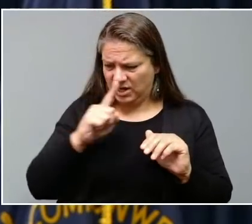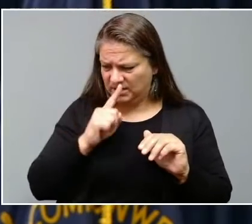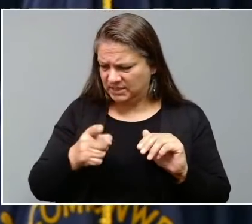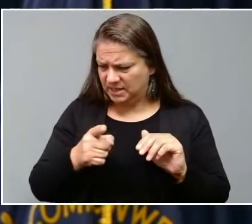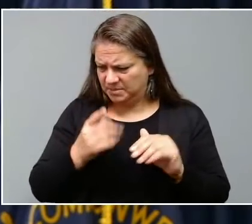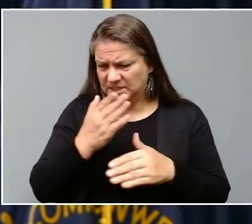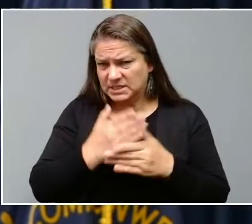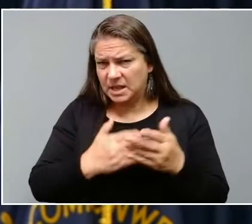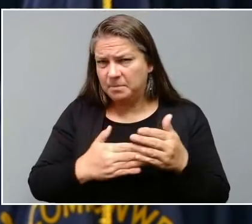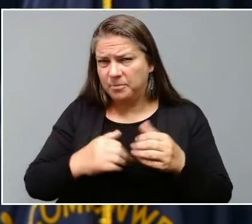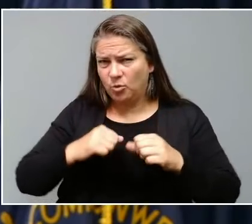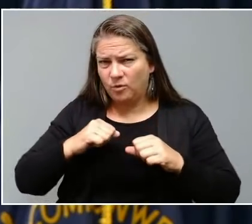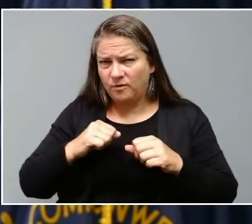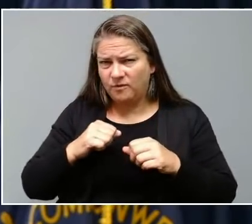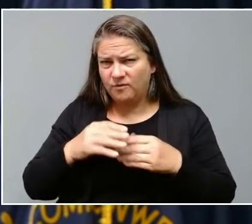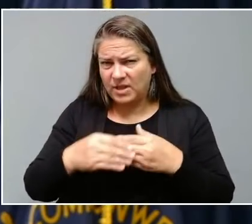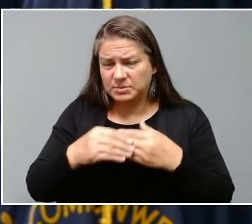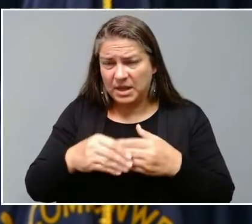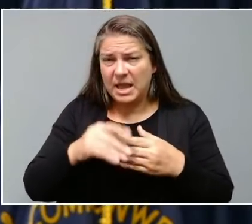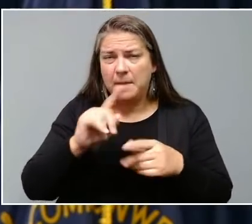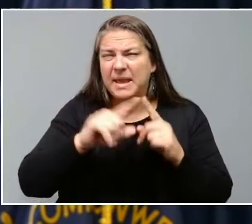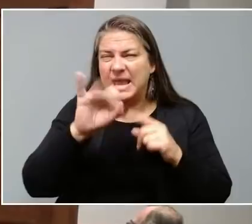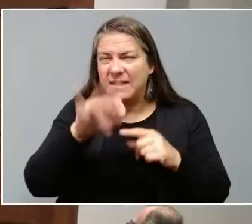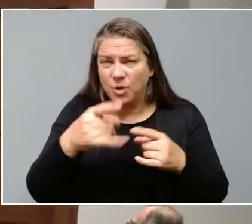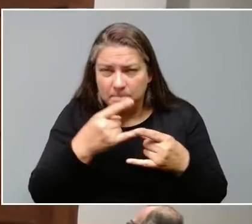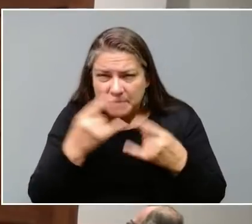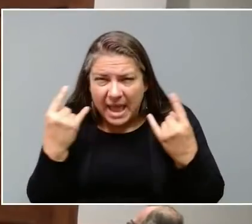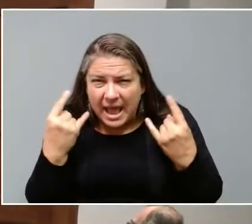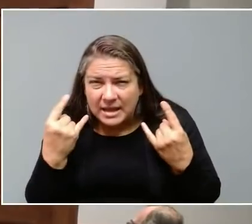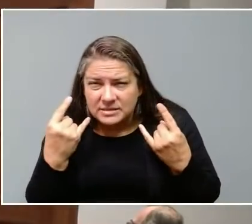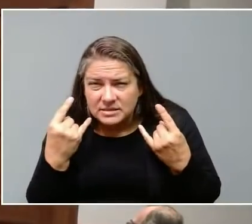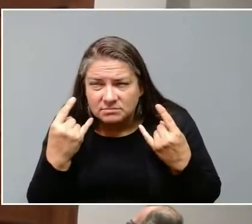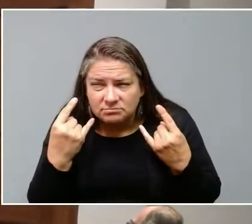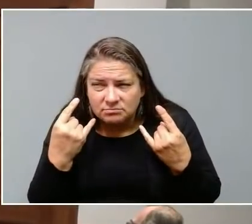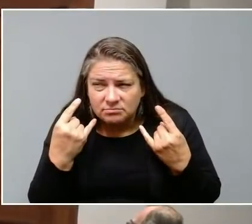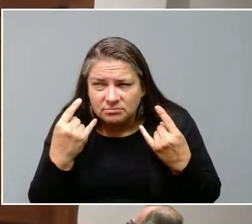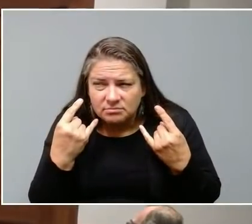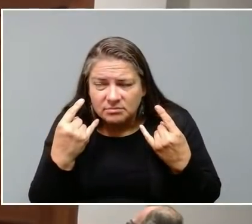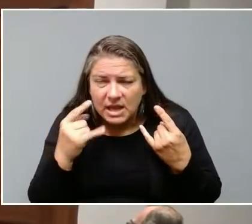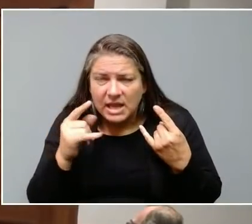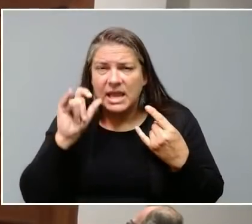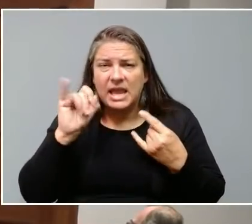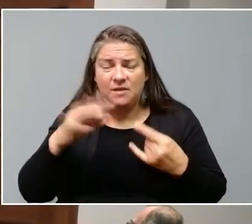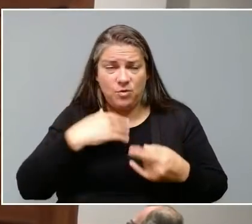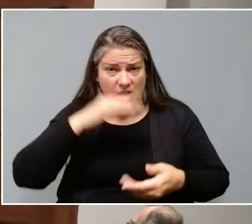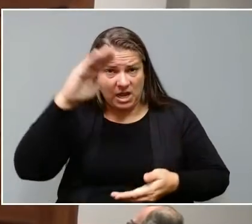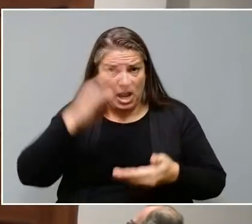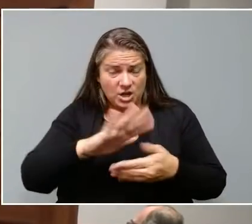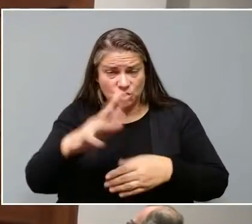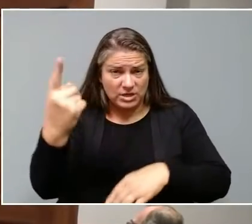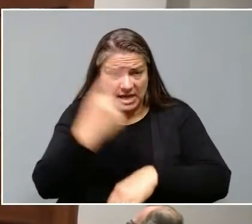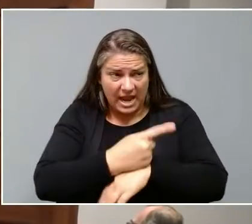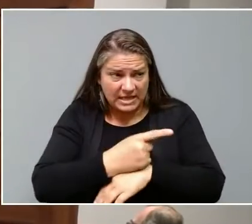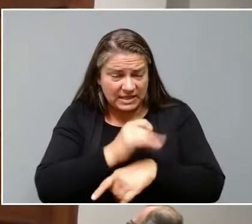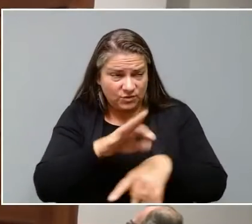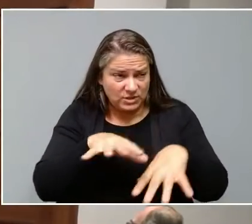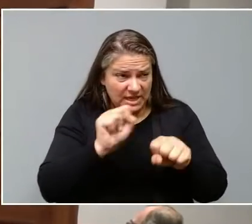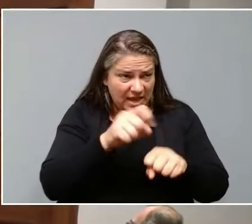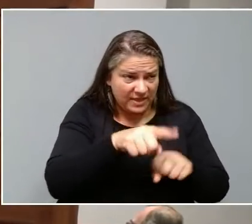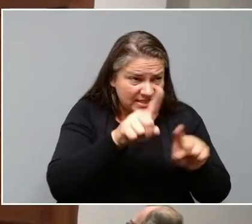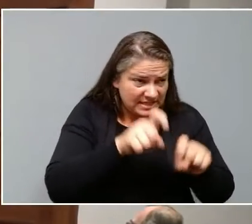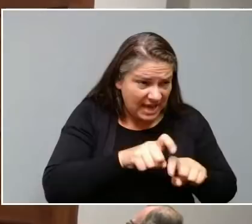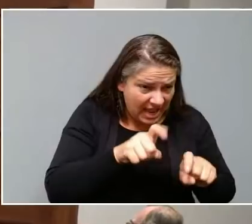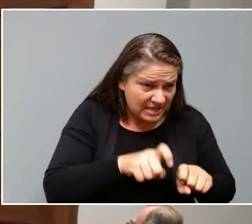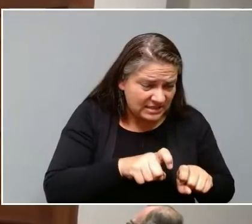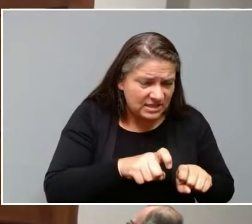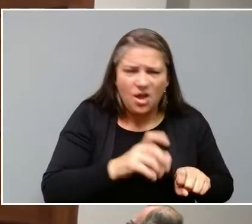there, but only if people are masked, right? If you say we want to cut down on the number of days if you're taking X number of tests, that's fine.